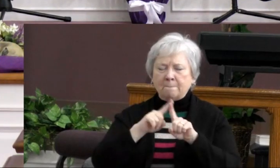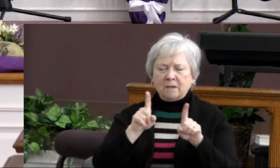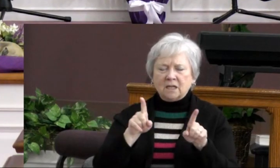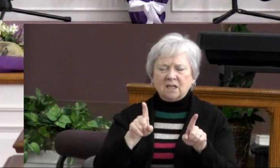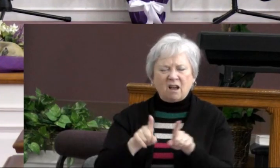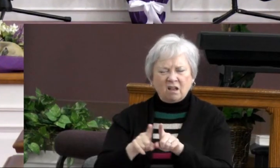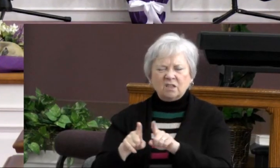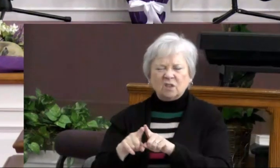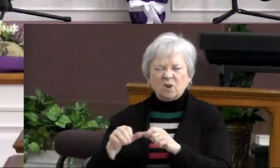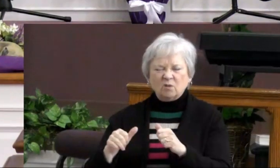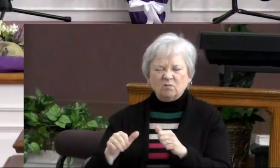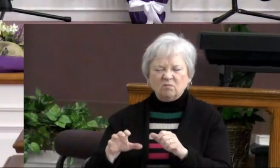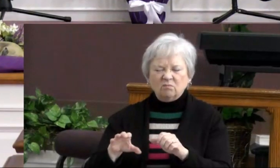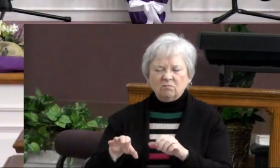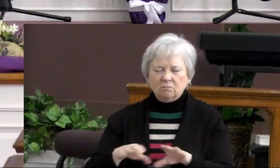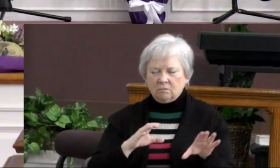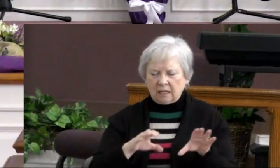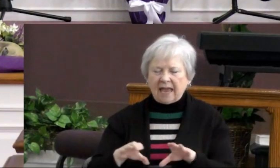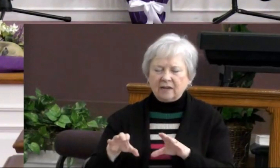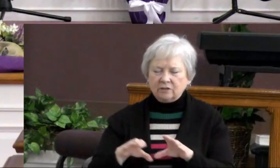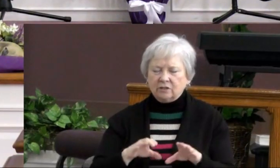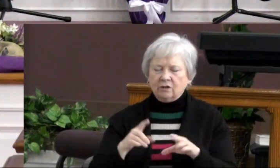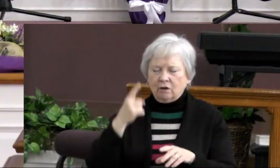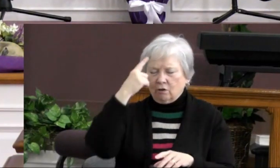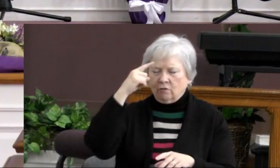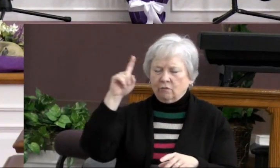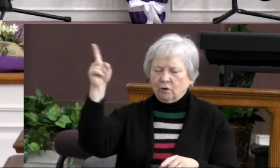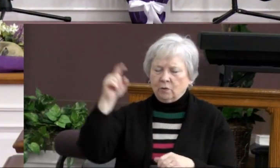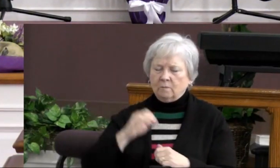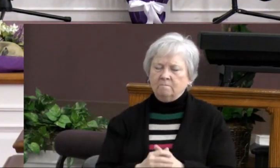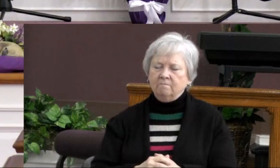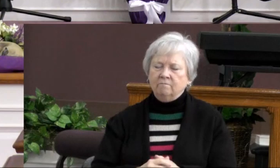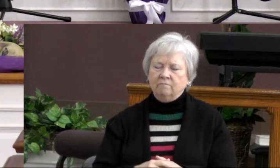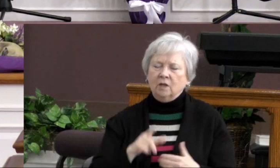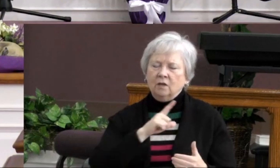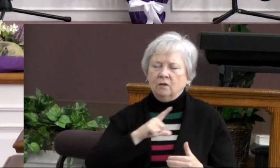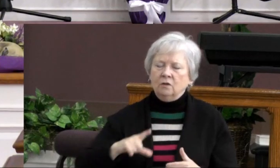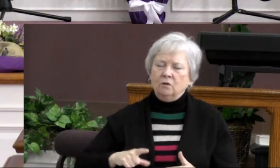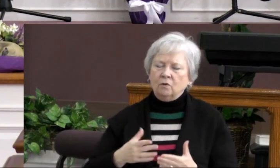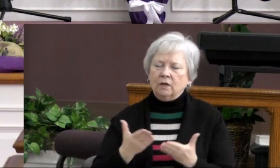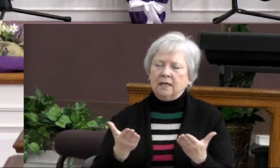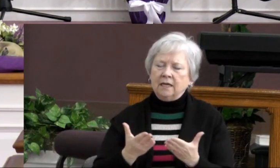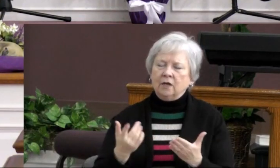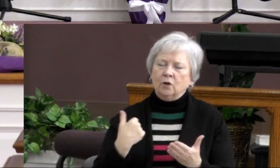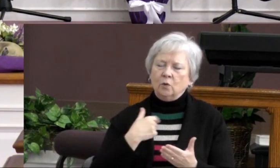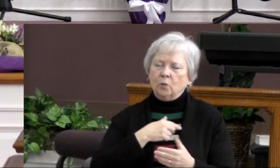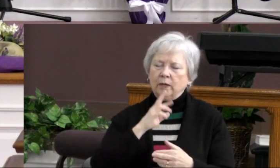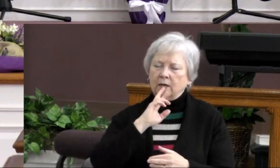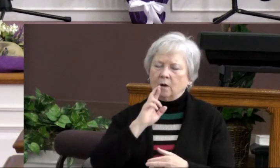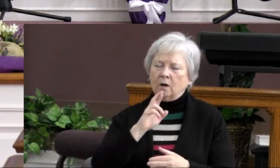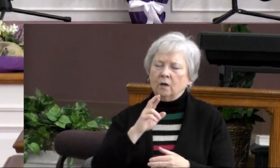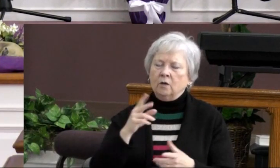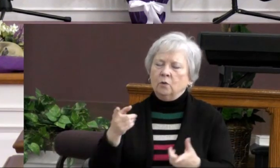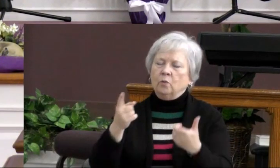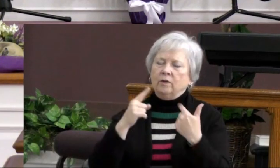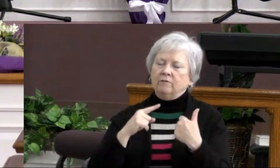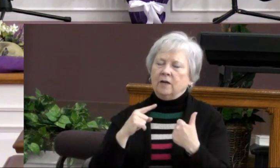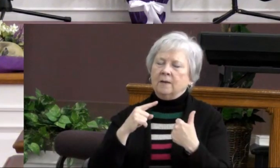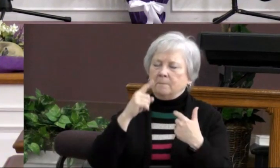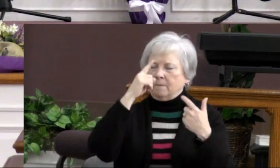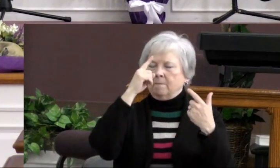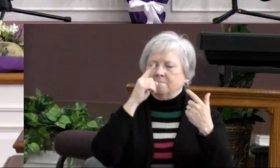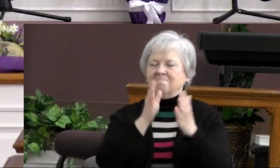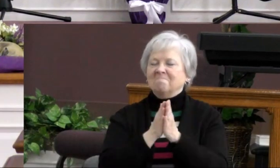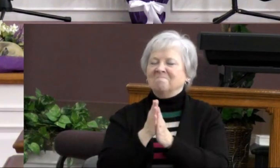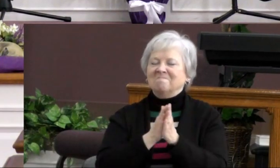act on, to do something with. So, Lord, here we are. We have come with great anticipation of